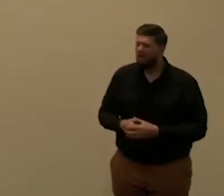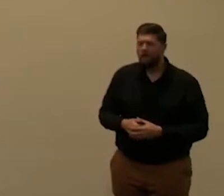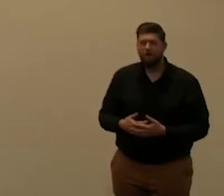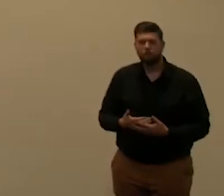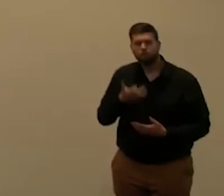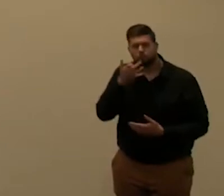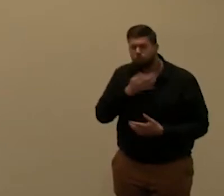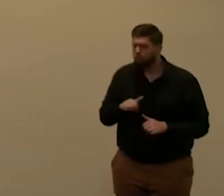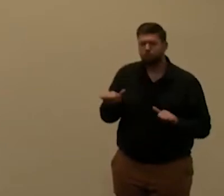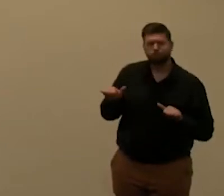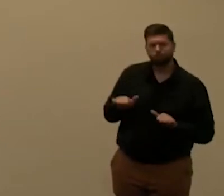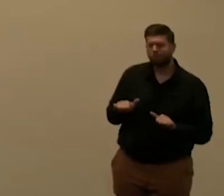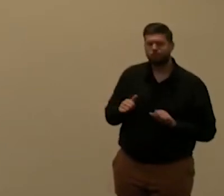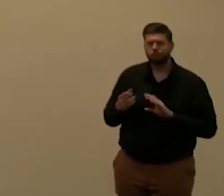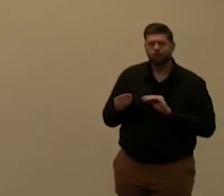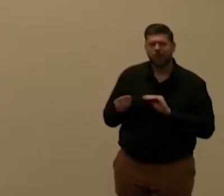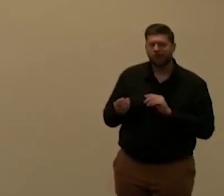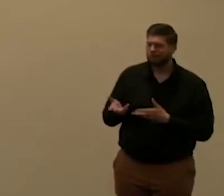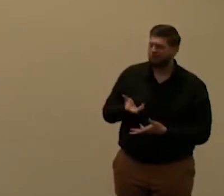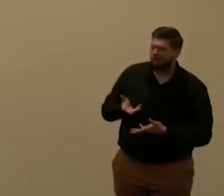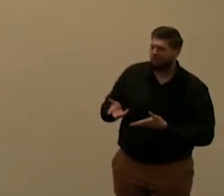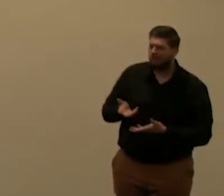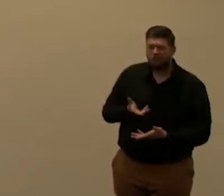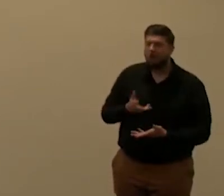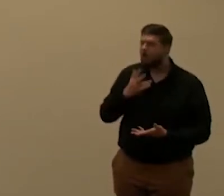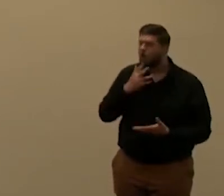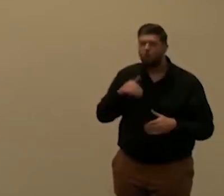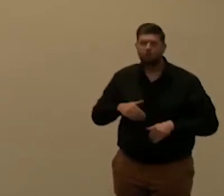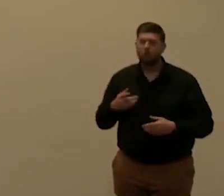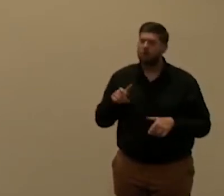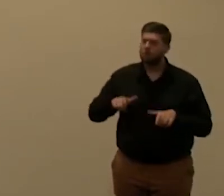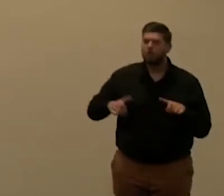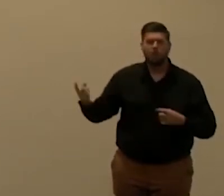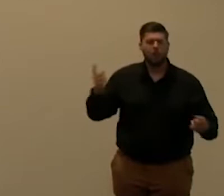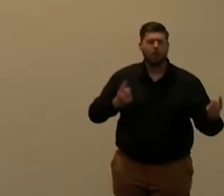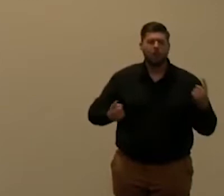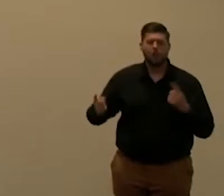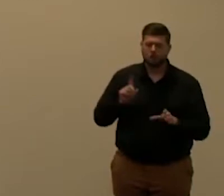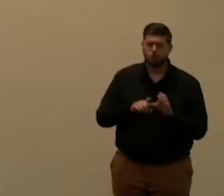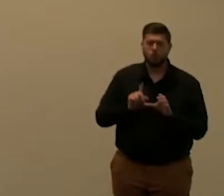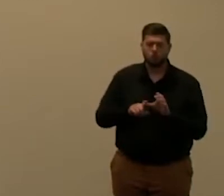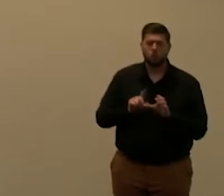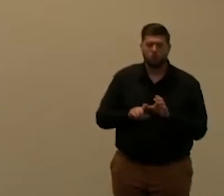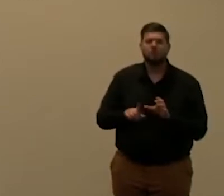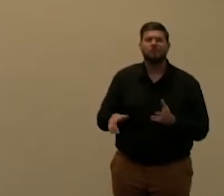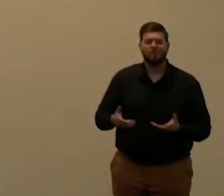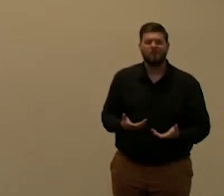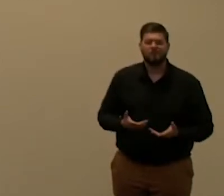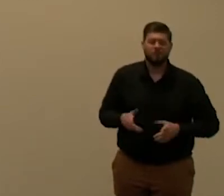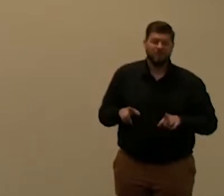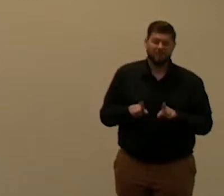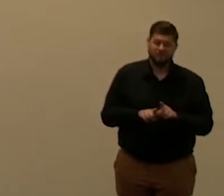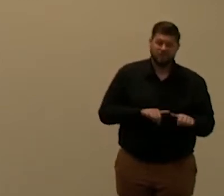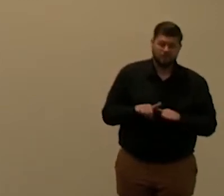that anyway while everybody was walking in. So it's always a good thing to do that here as well so that we just ease